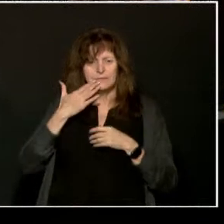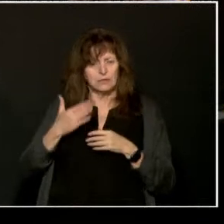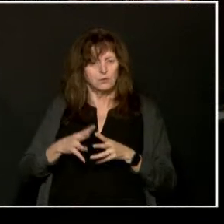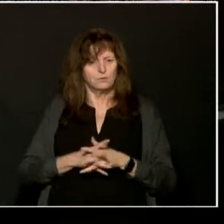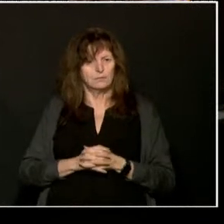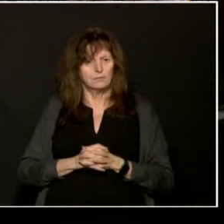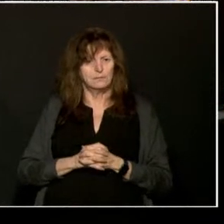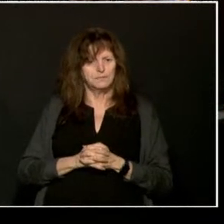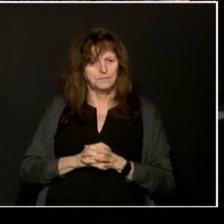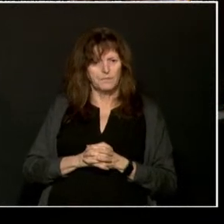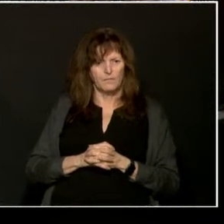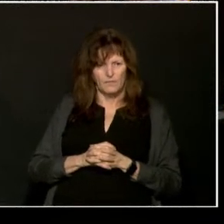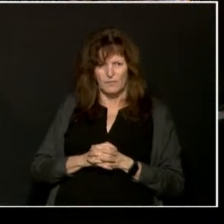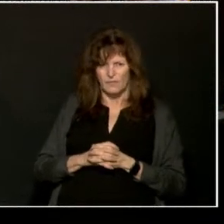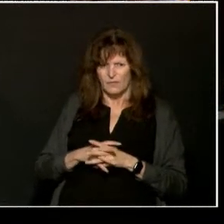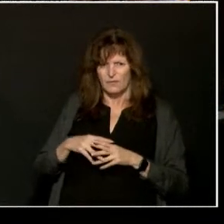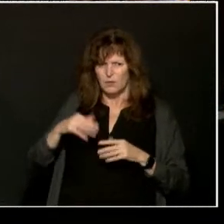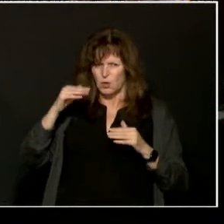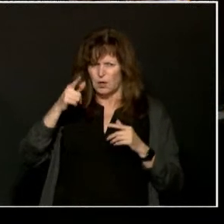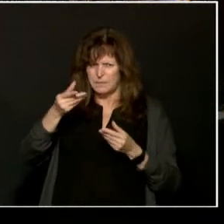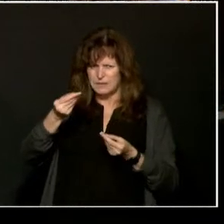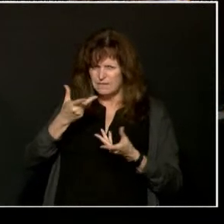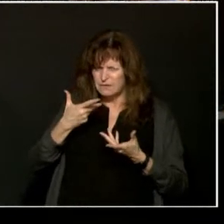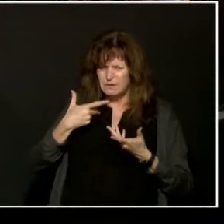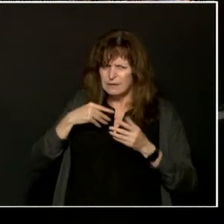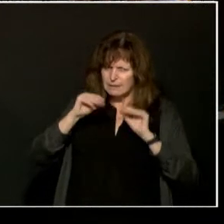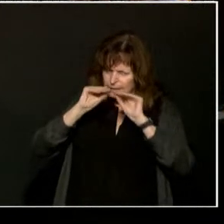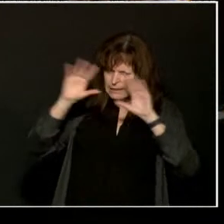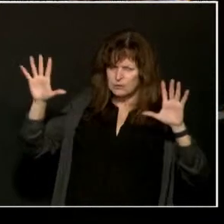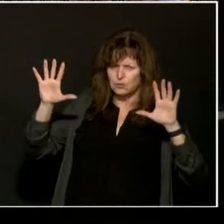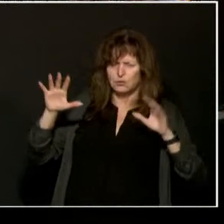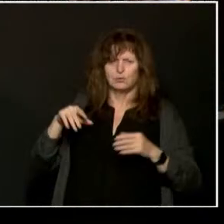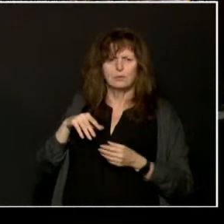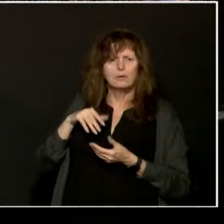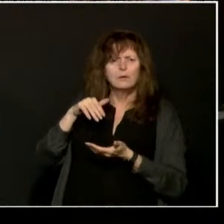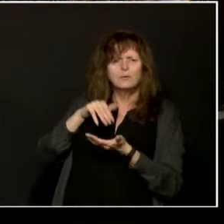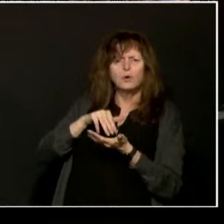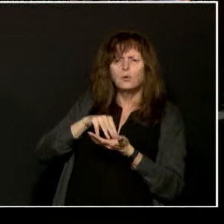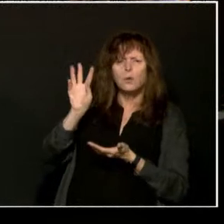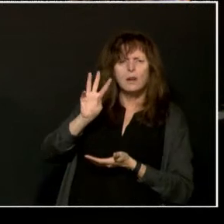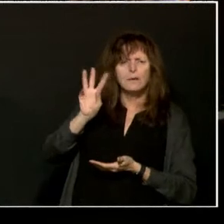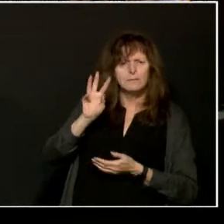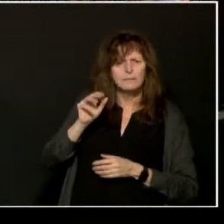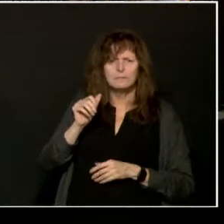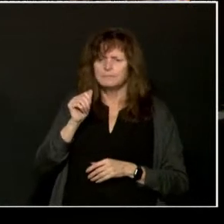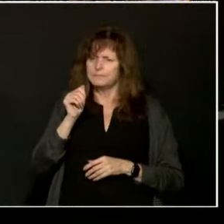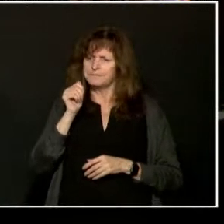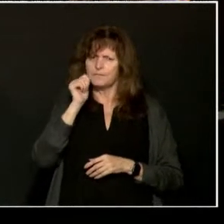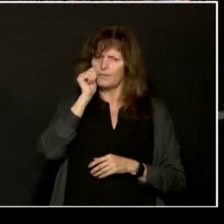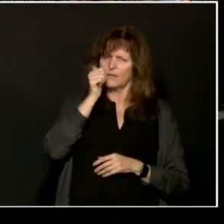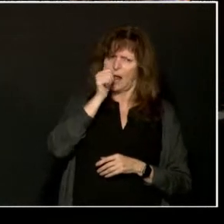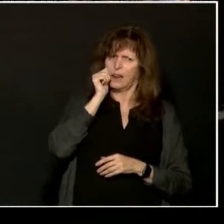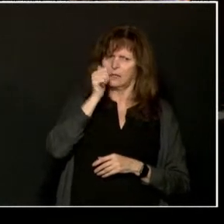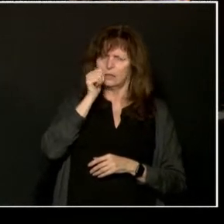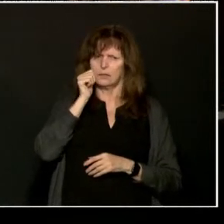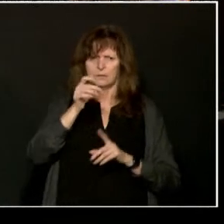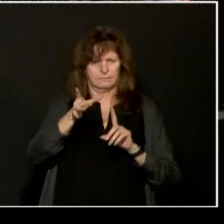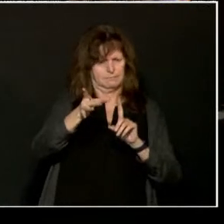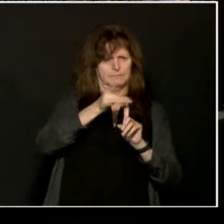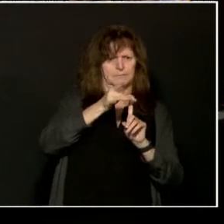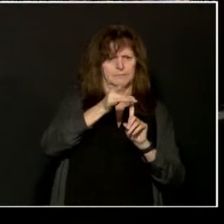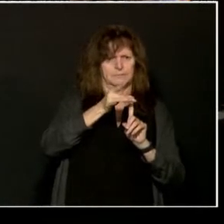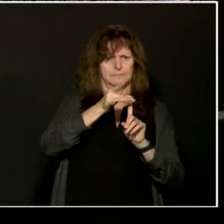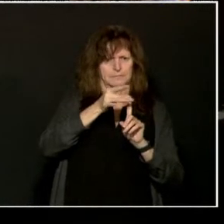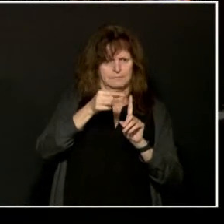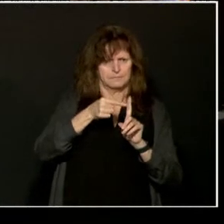Dr. Williams. You say that it's a rise in daily case counts, but because there were more tests